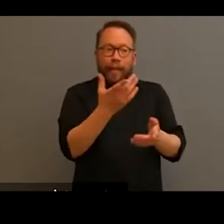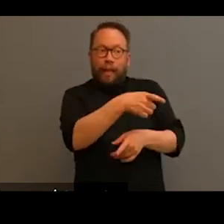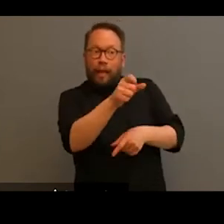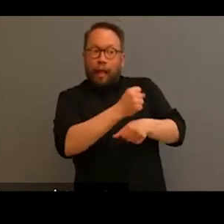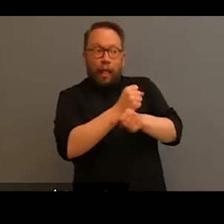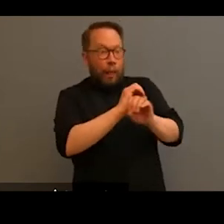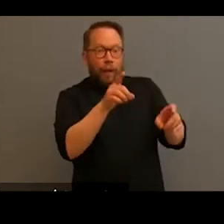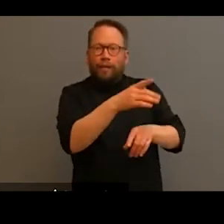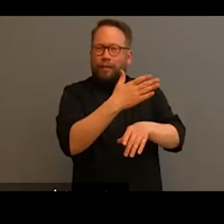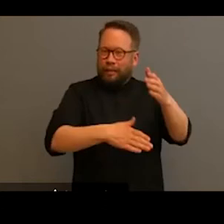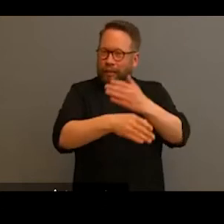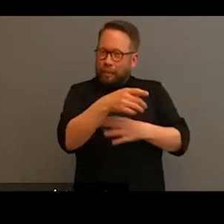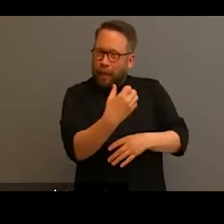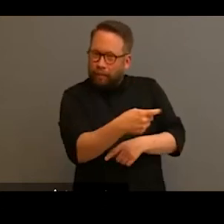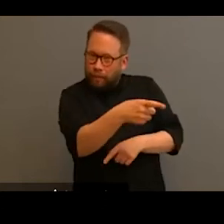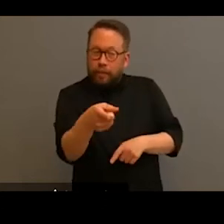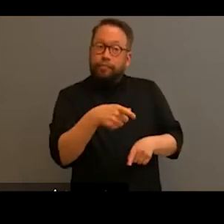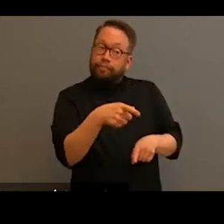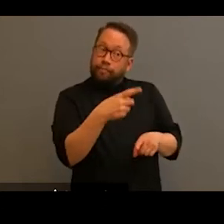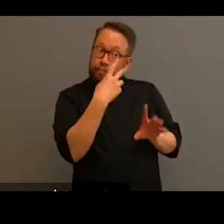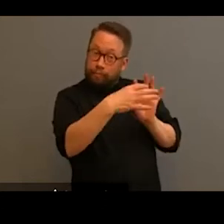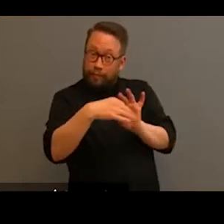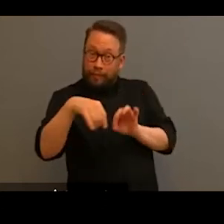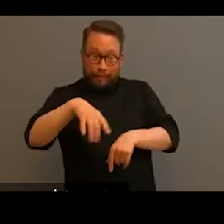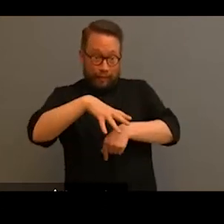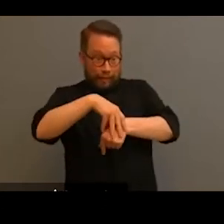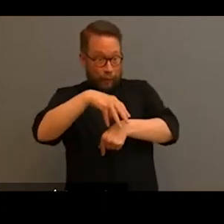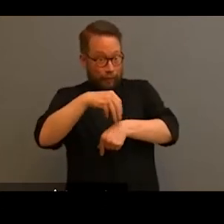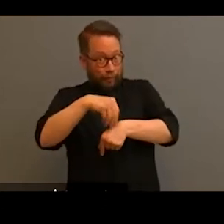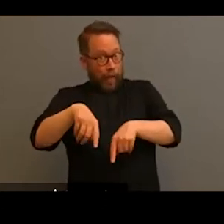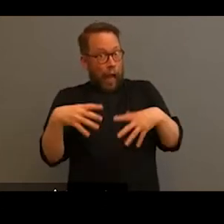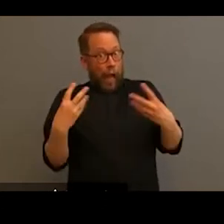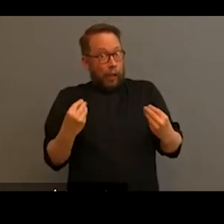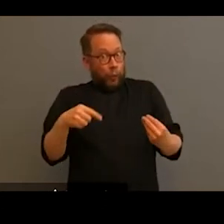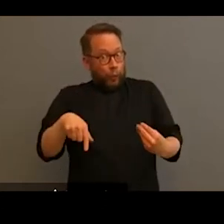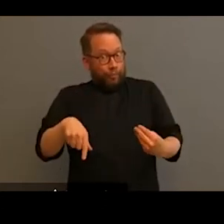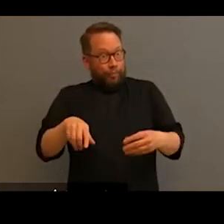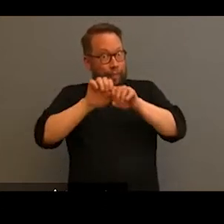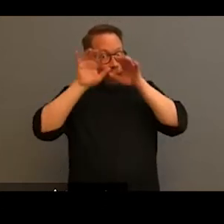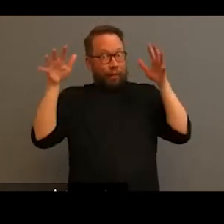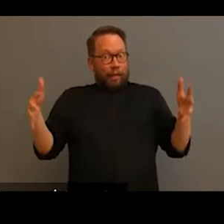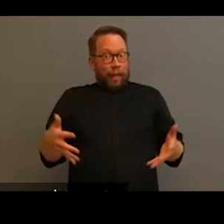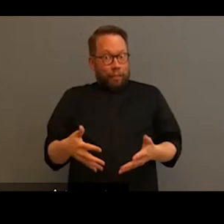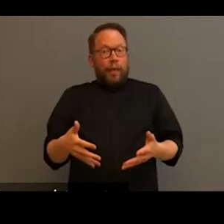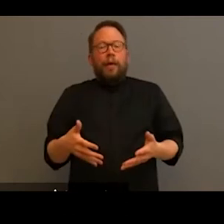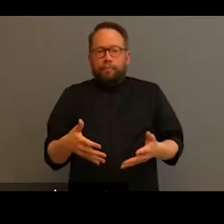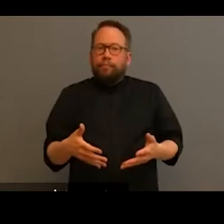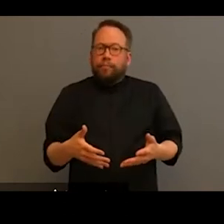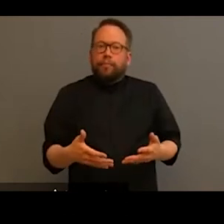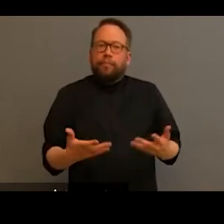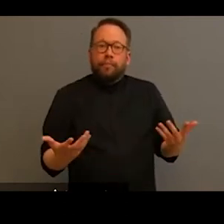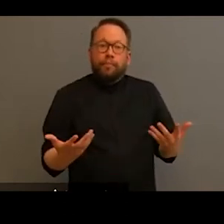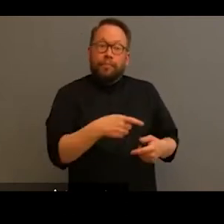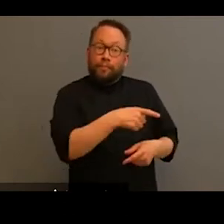If we look here in Sweden before the pandemic, we had a quite low unemployment rate,